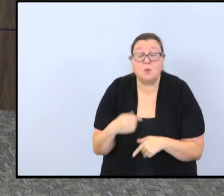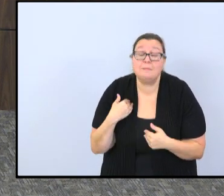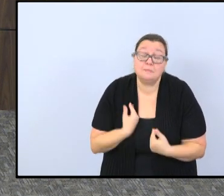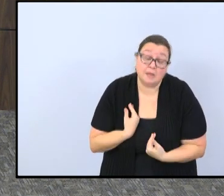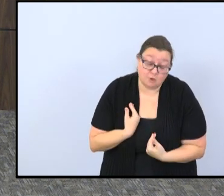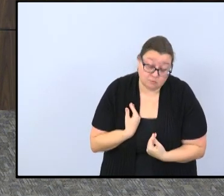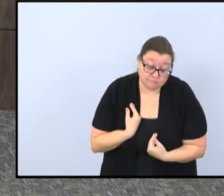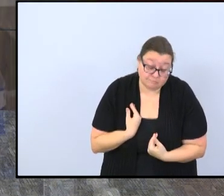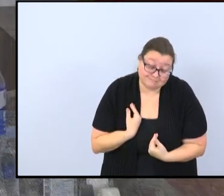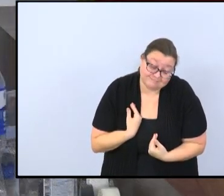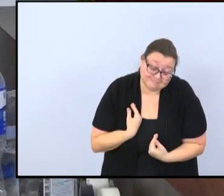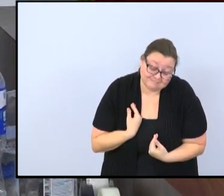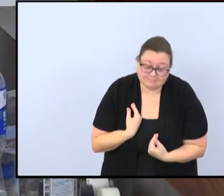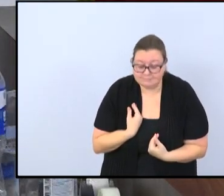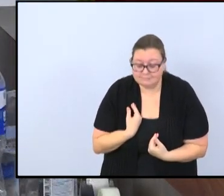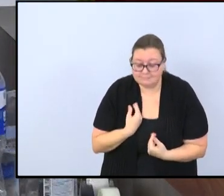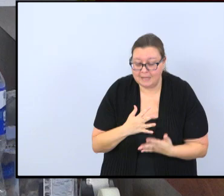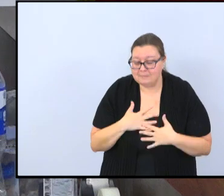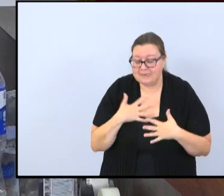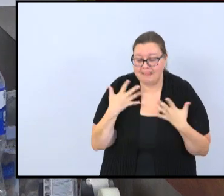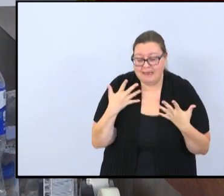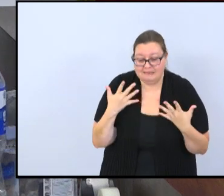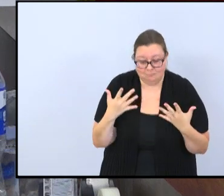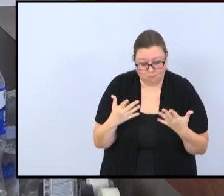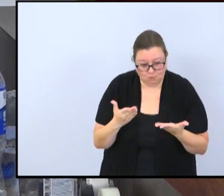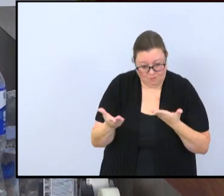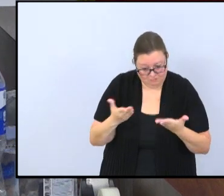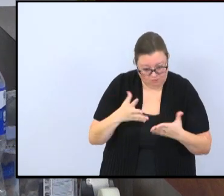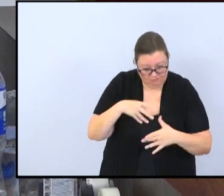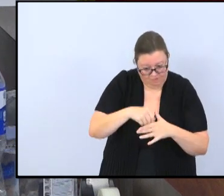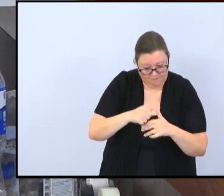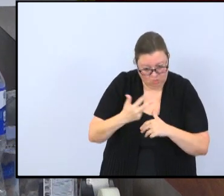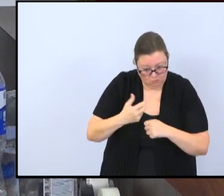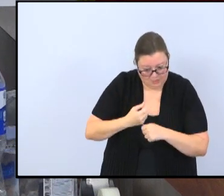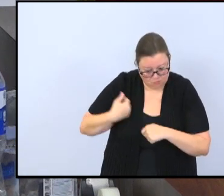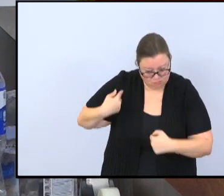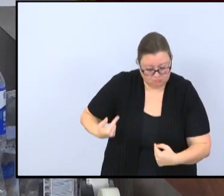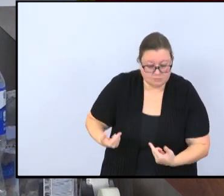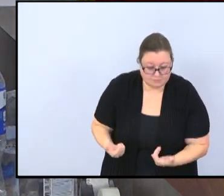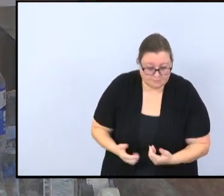tired, so I'm delighted to have served these 3 years.